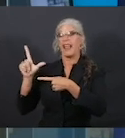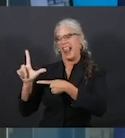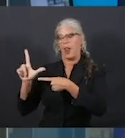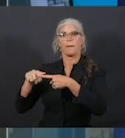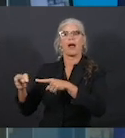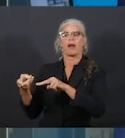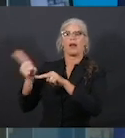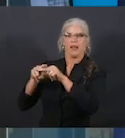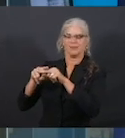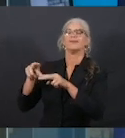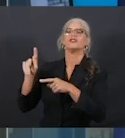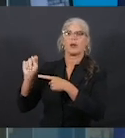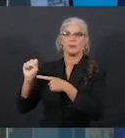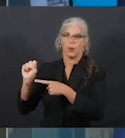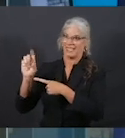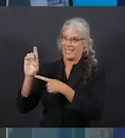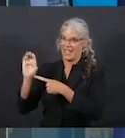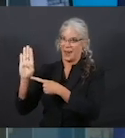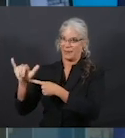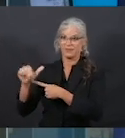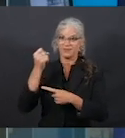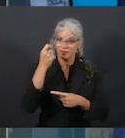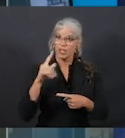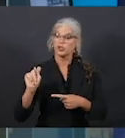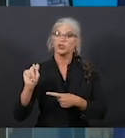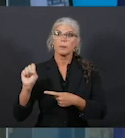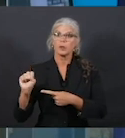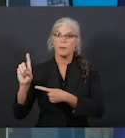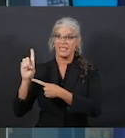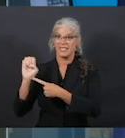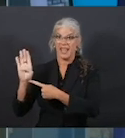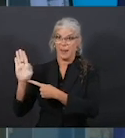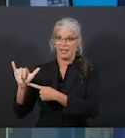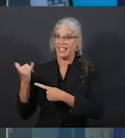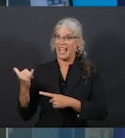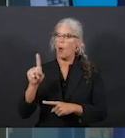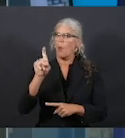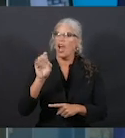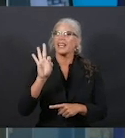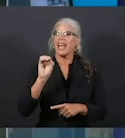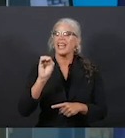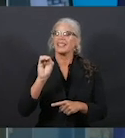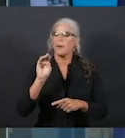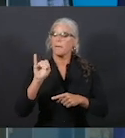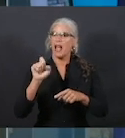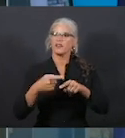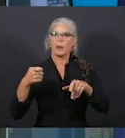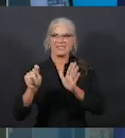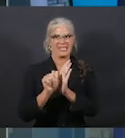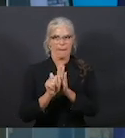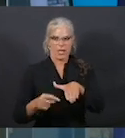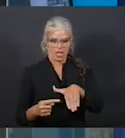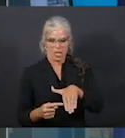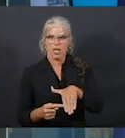weather updates indicate that Tropical Storm Debby is about 190 miles southwest of Tampa. Maximum sustained winds are currently